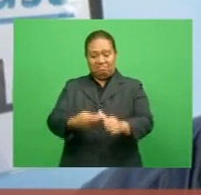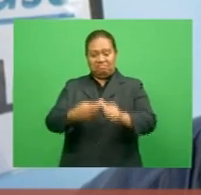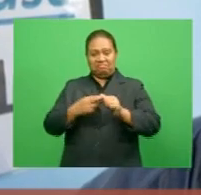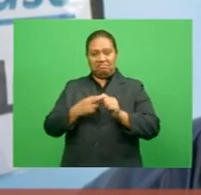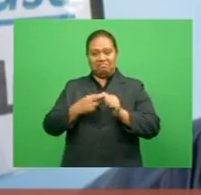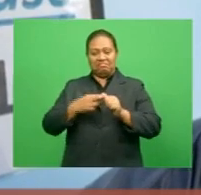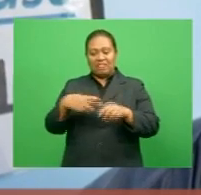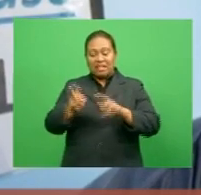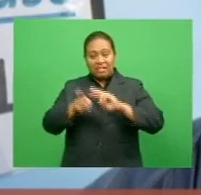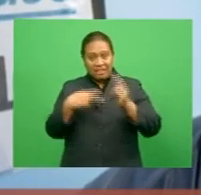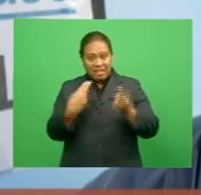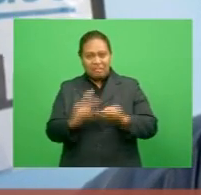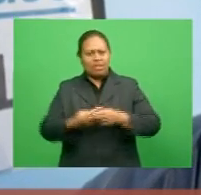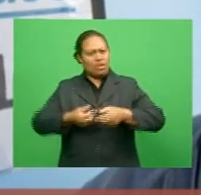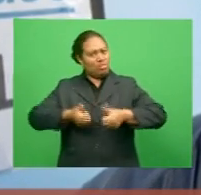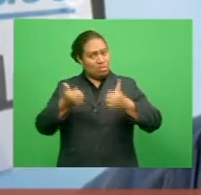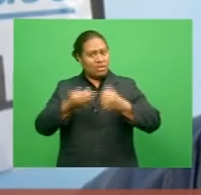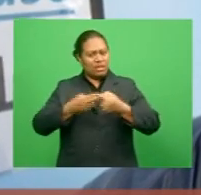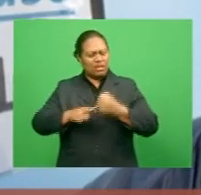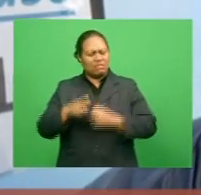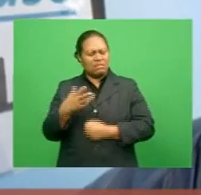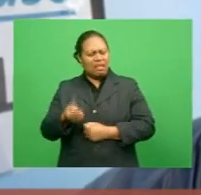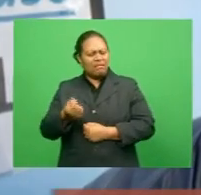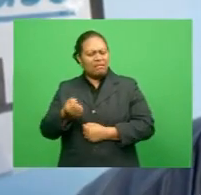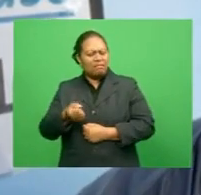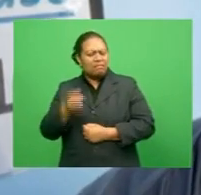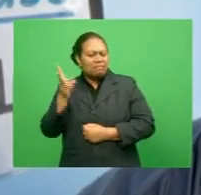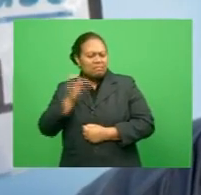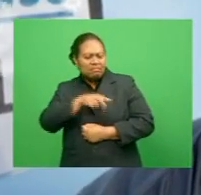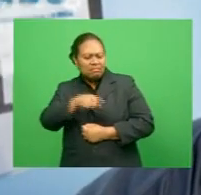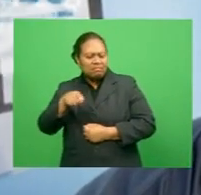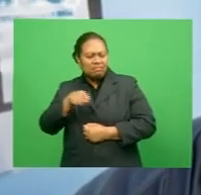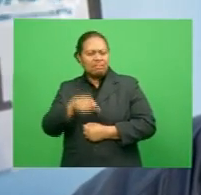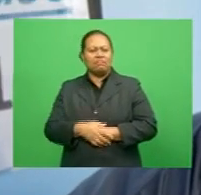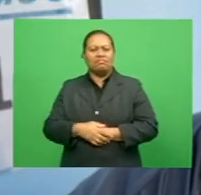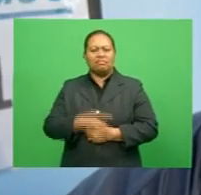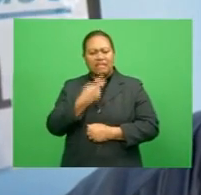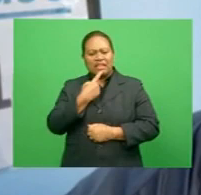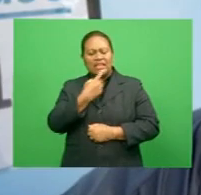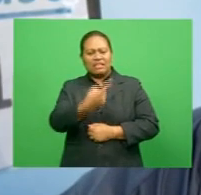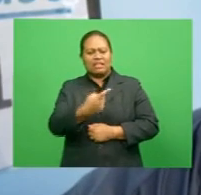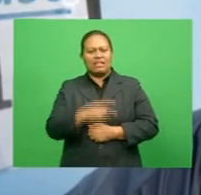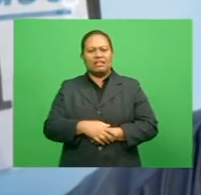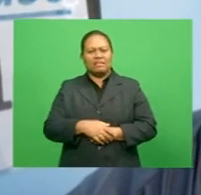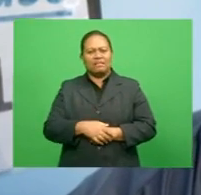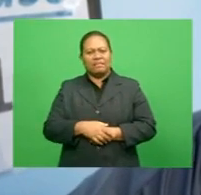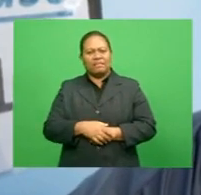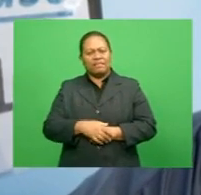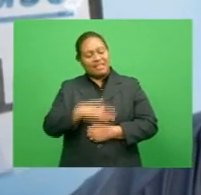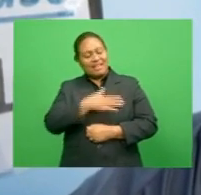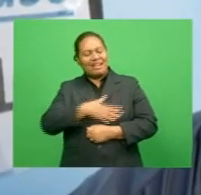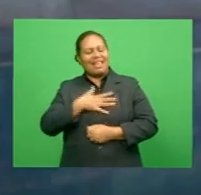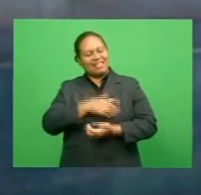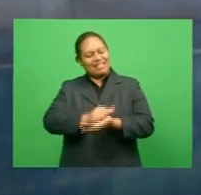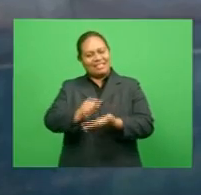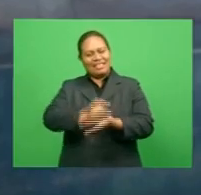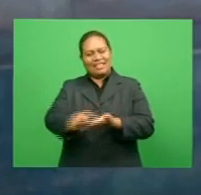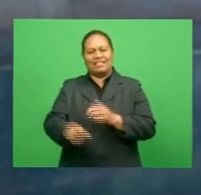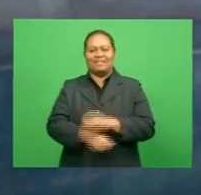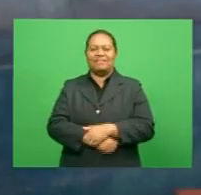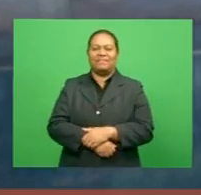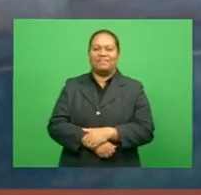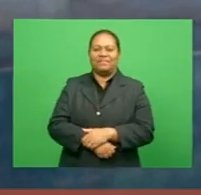and the good news that I heard from them, they did respond from they liked the sale last week.